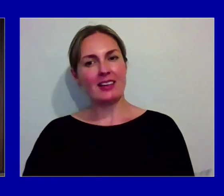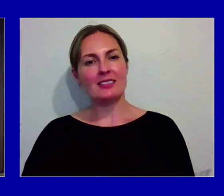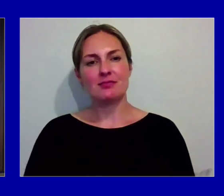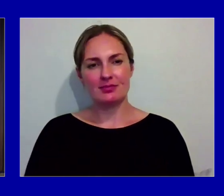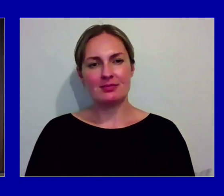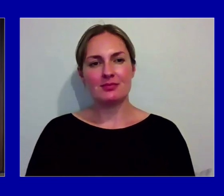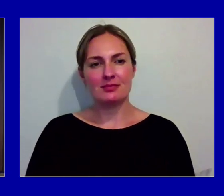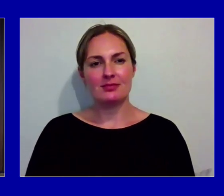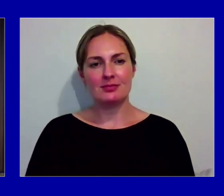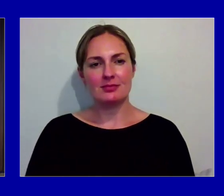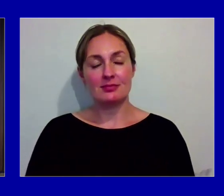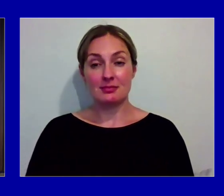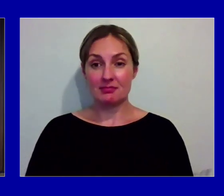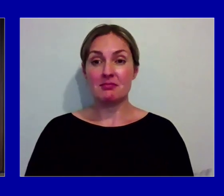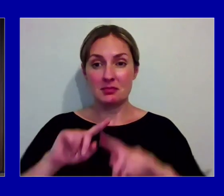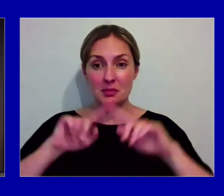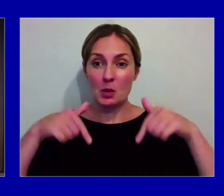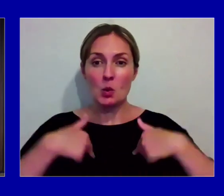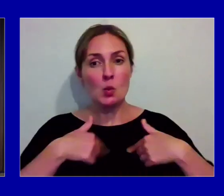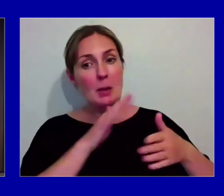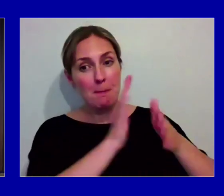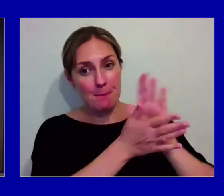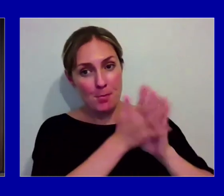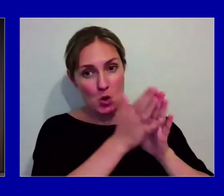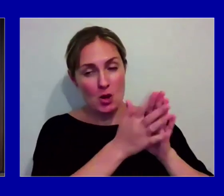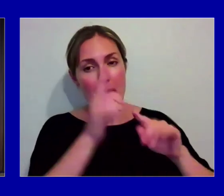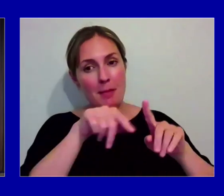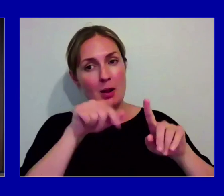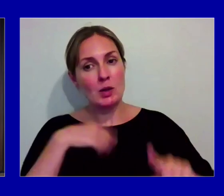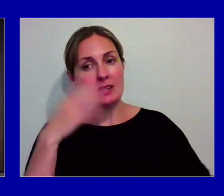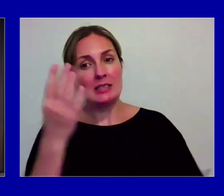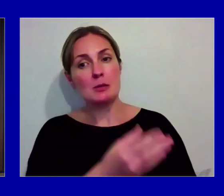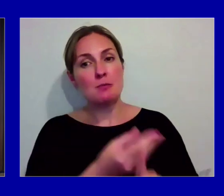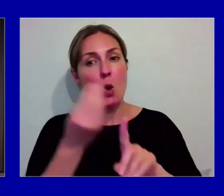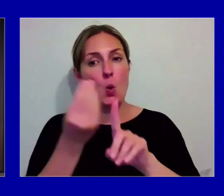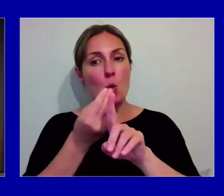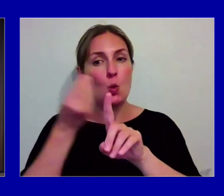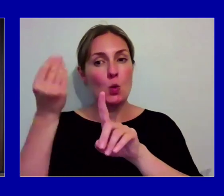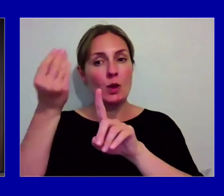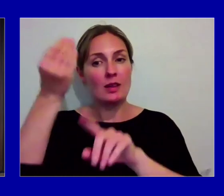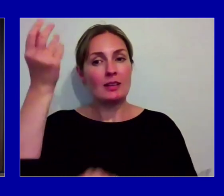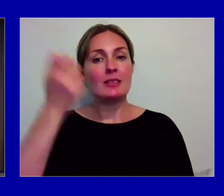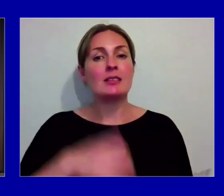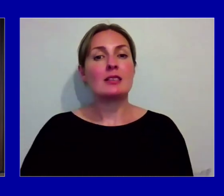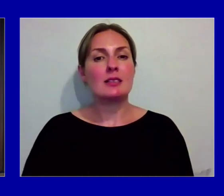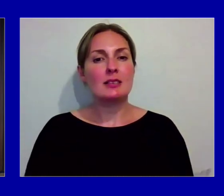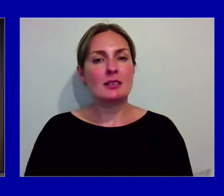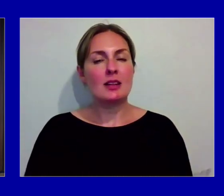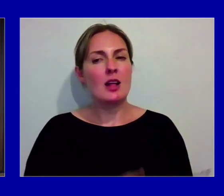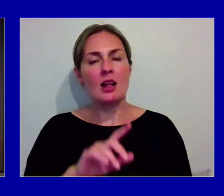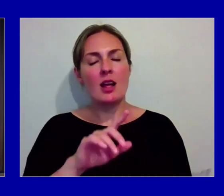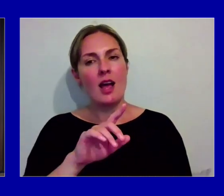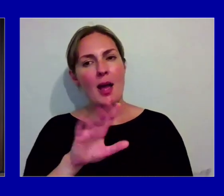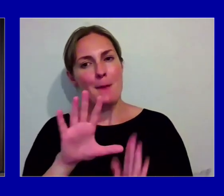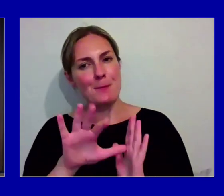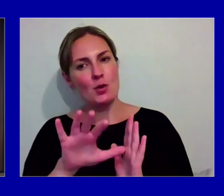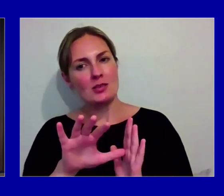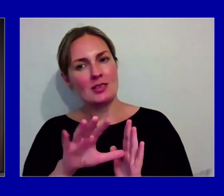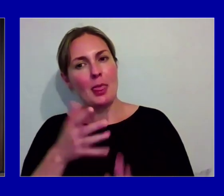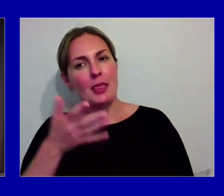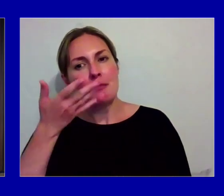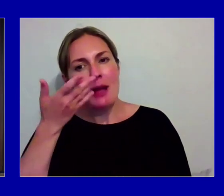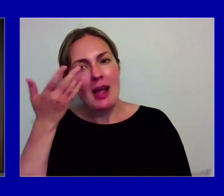We burn, um, and we smoke, um, uh, not for the colour of the smoke, but for the smell of the smoke. What, what it's,